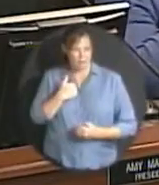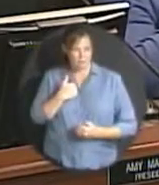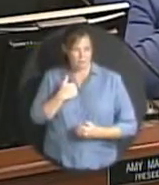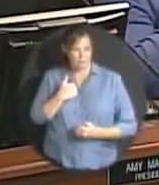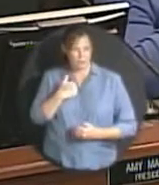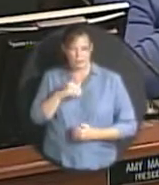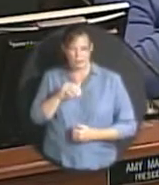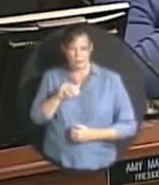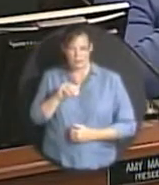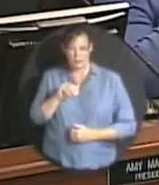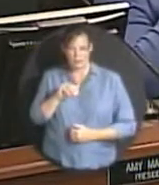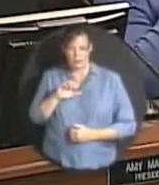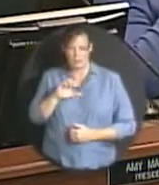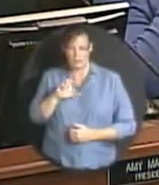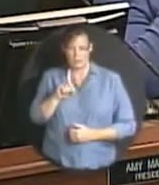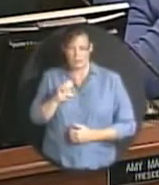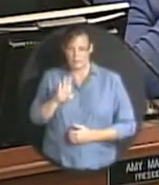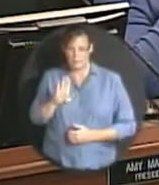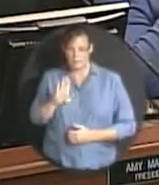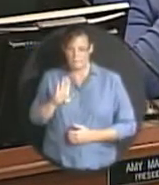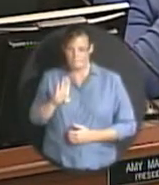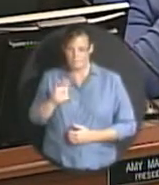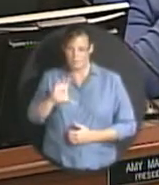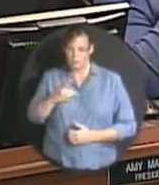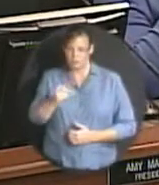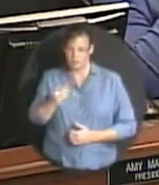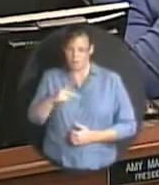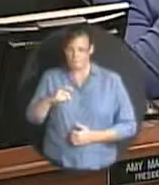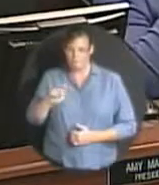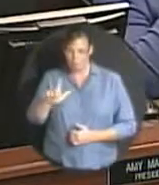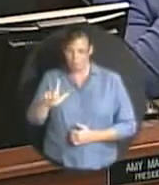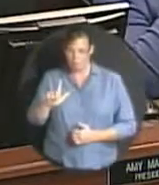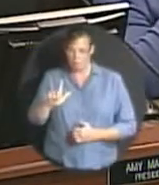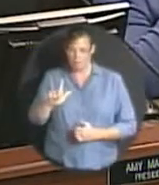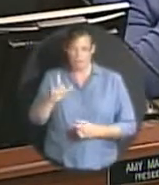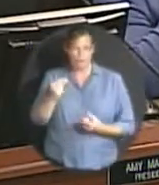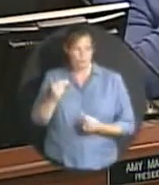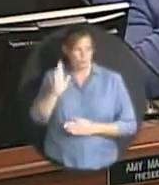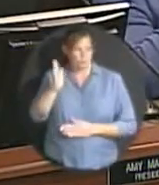Deb Chappell to give us a presentation.